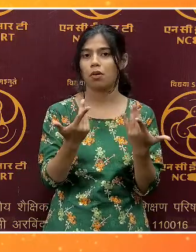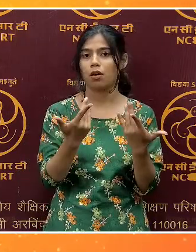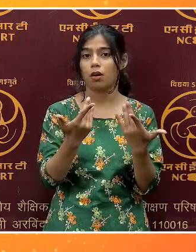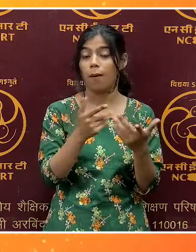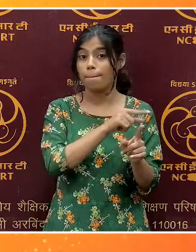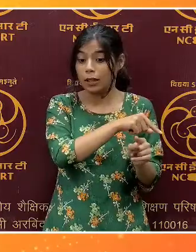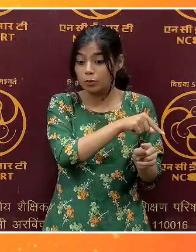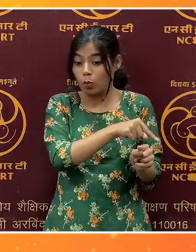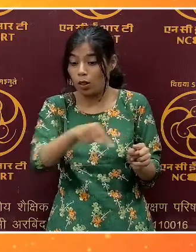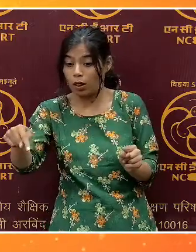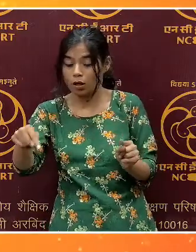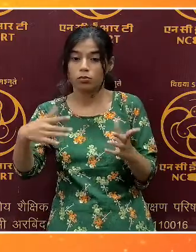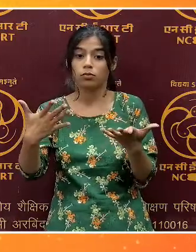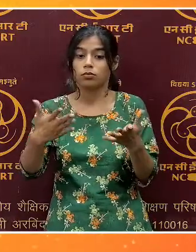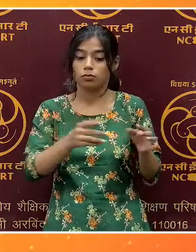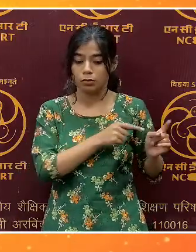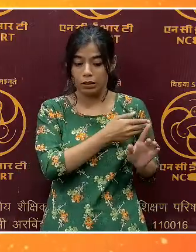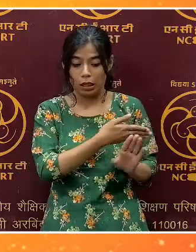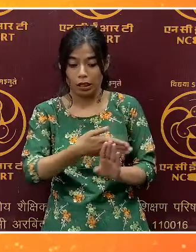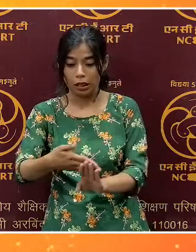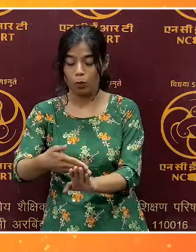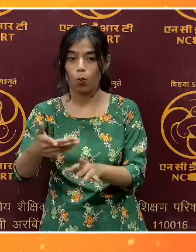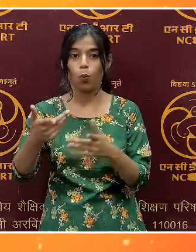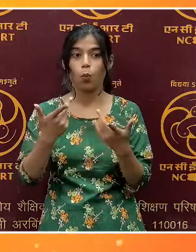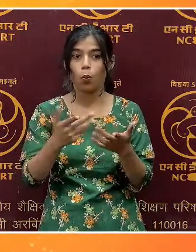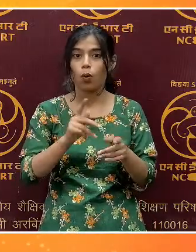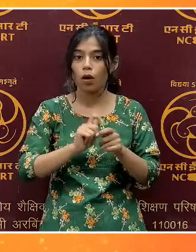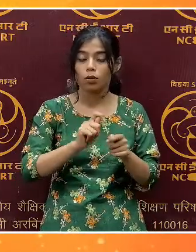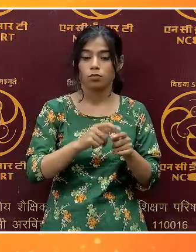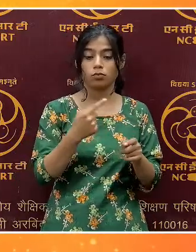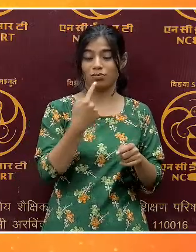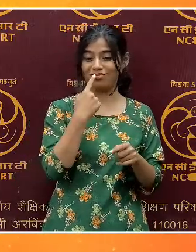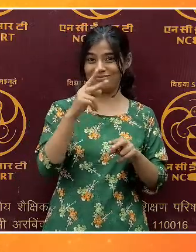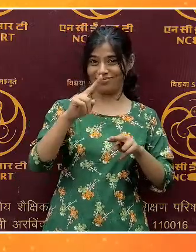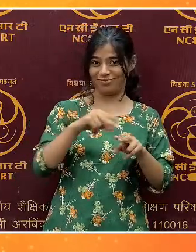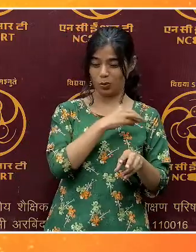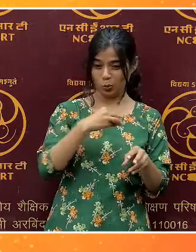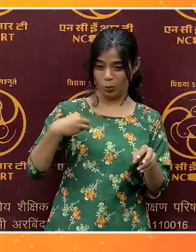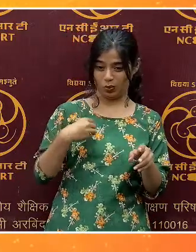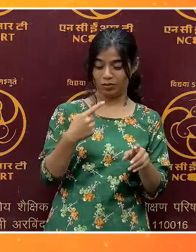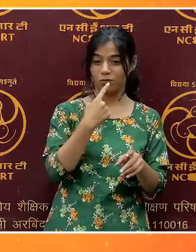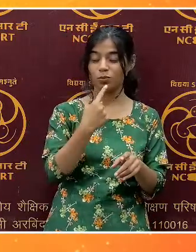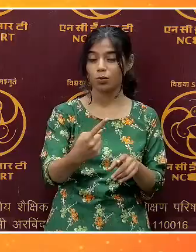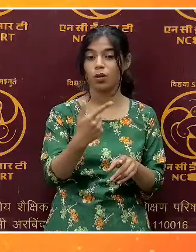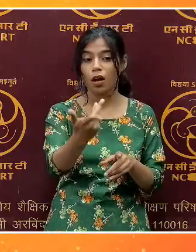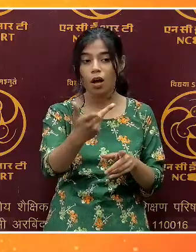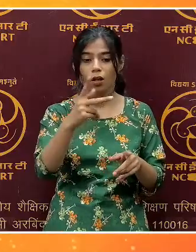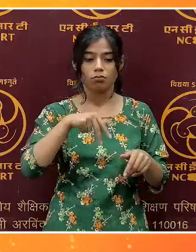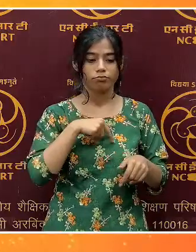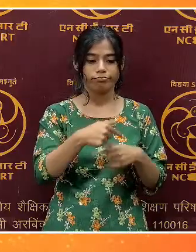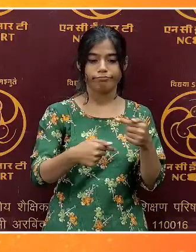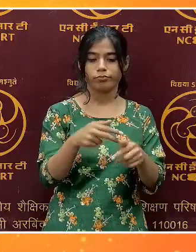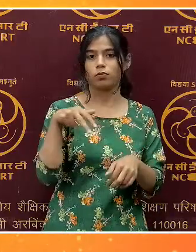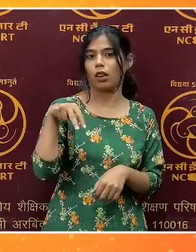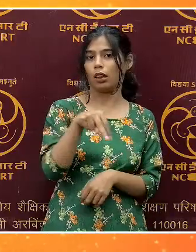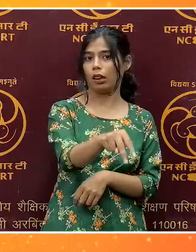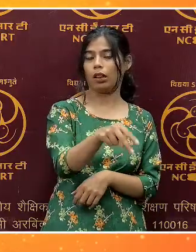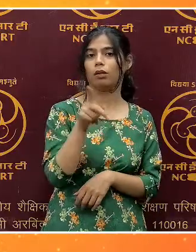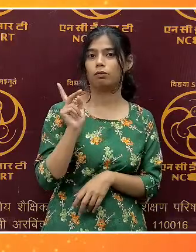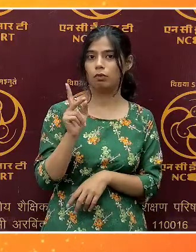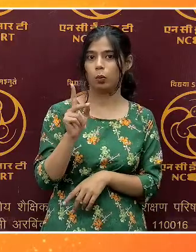6 km in all in a day. That is doctor's advice to that particular patient. Right. So,